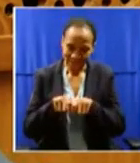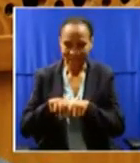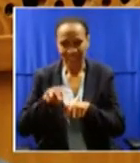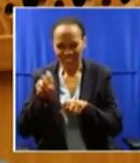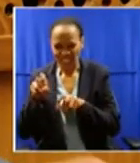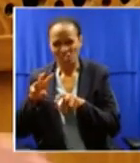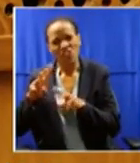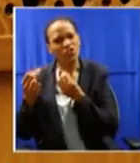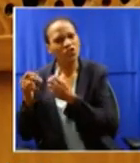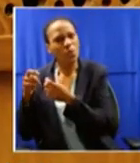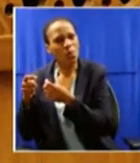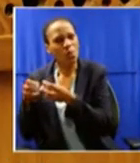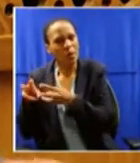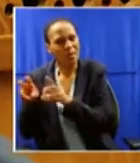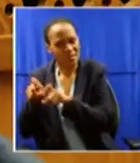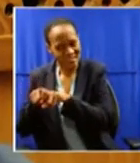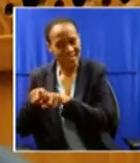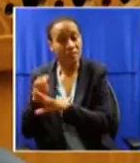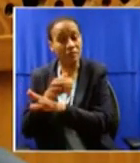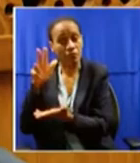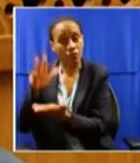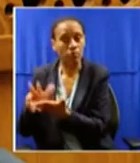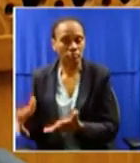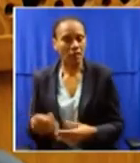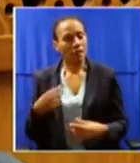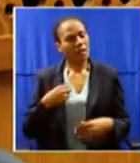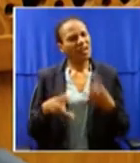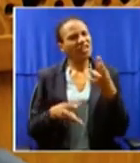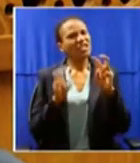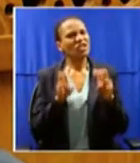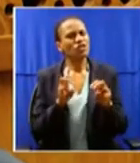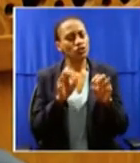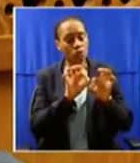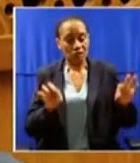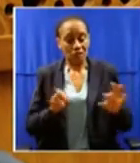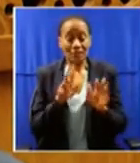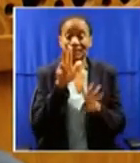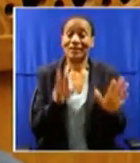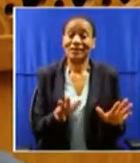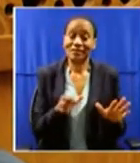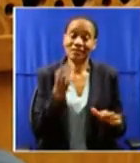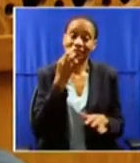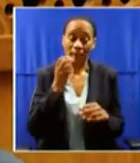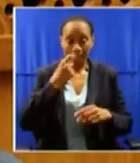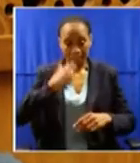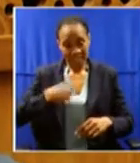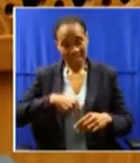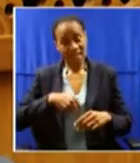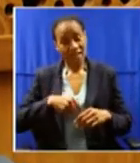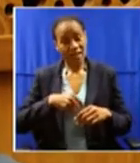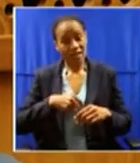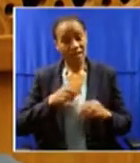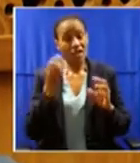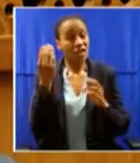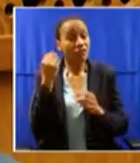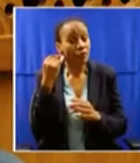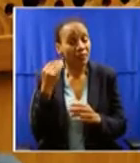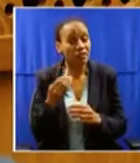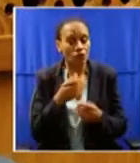alternatives. We also note the inclusion of Clause 8, purportedly to protect the personal information of voters